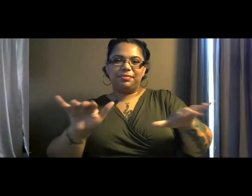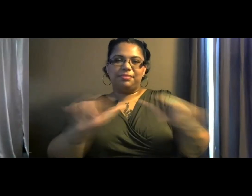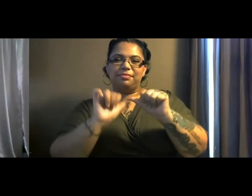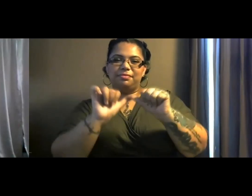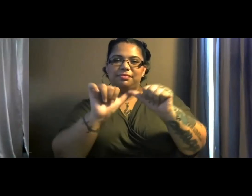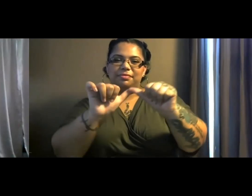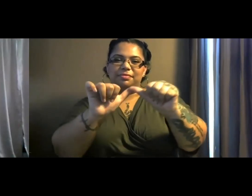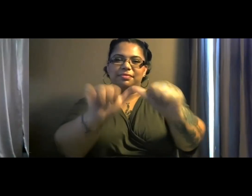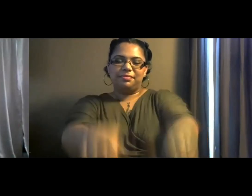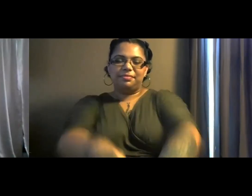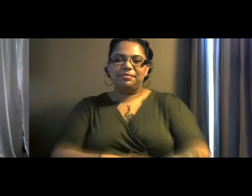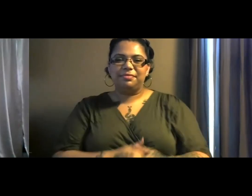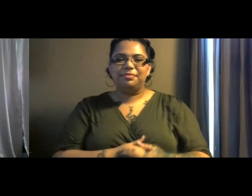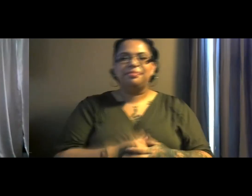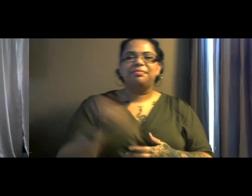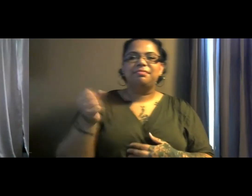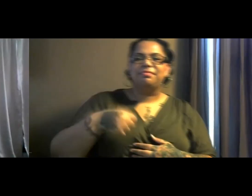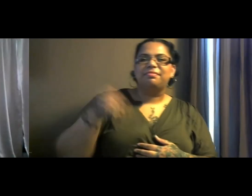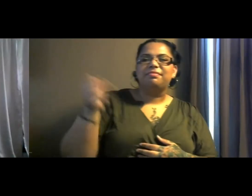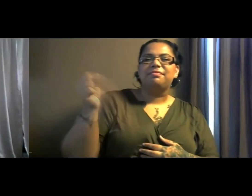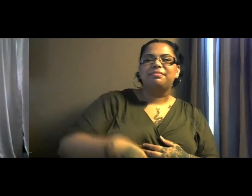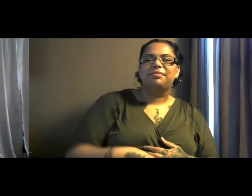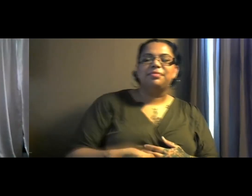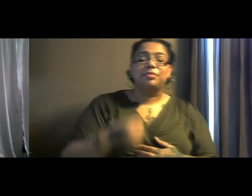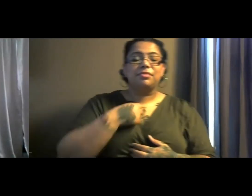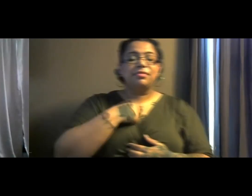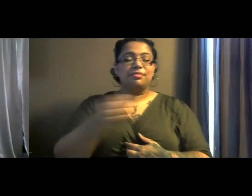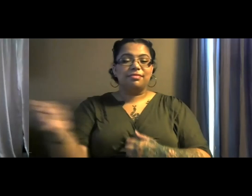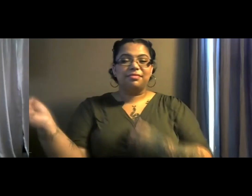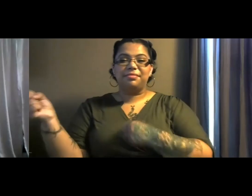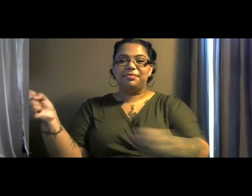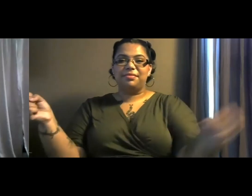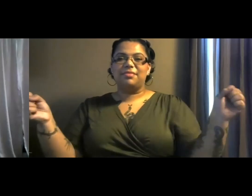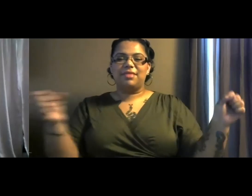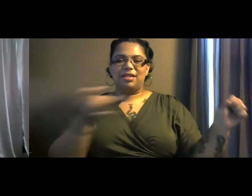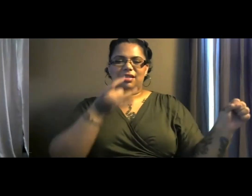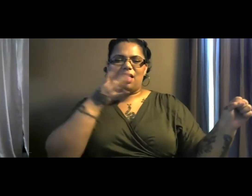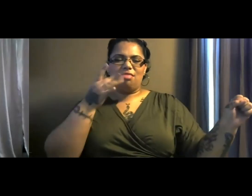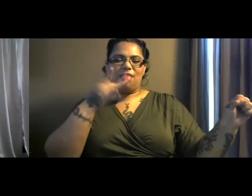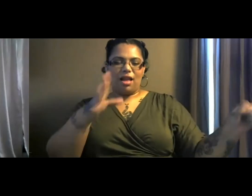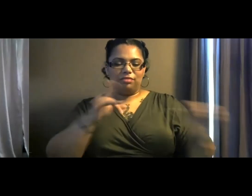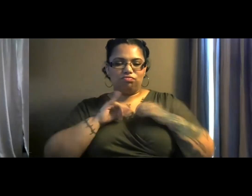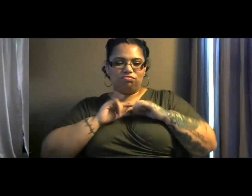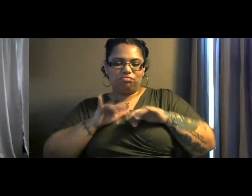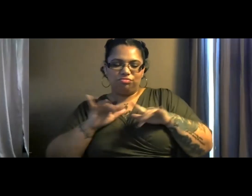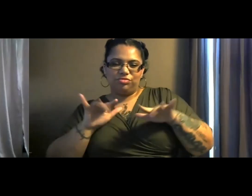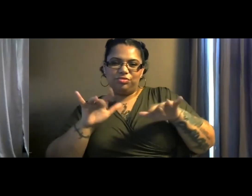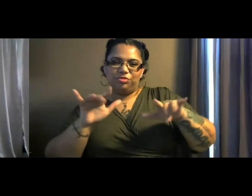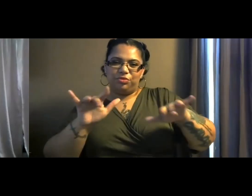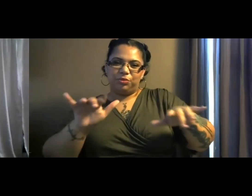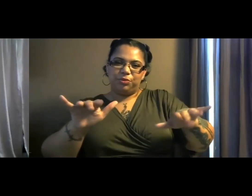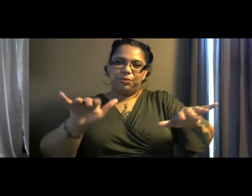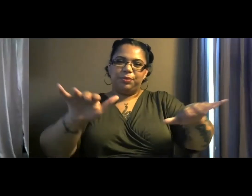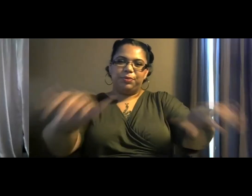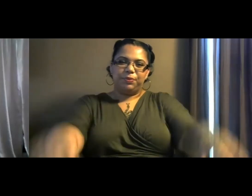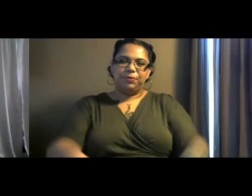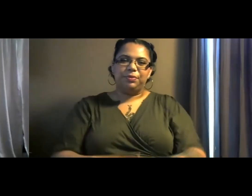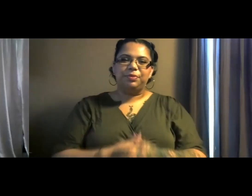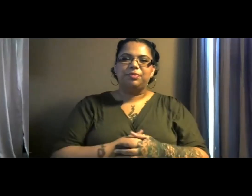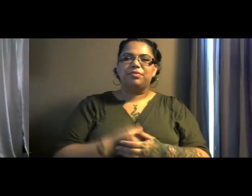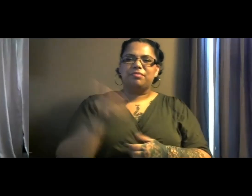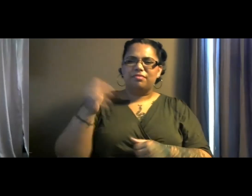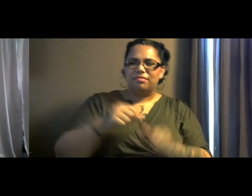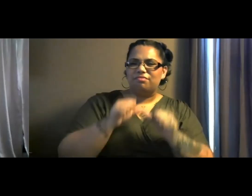shine on. Yeah, open up and let your light shine on. Shine